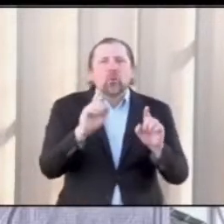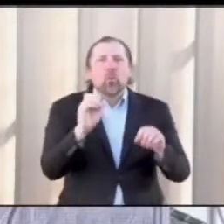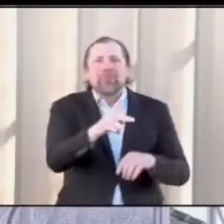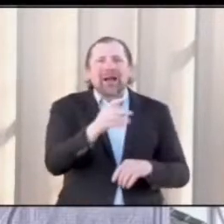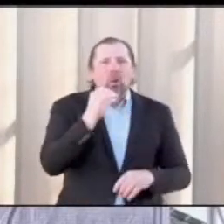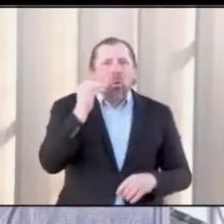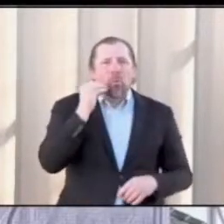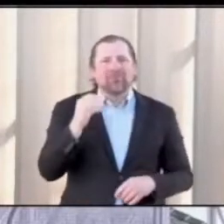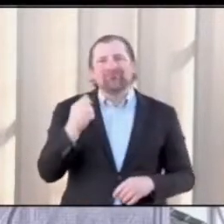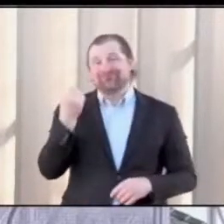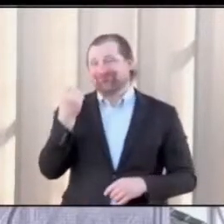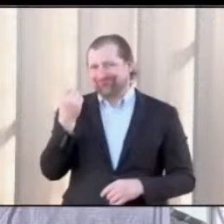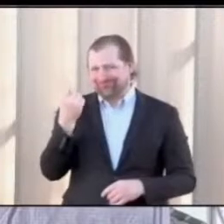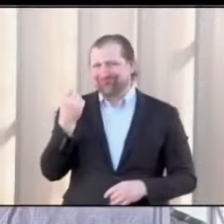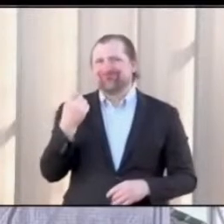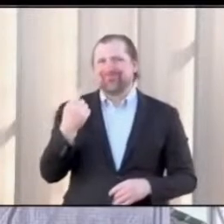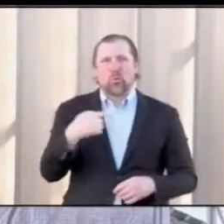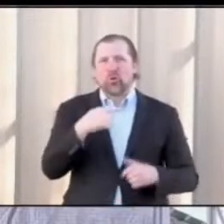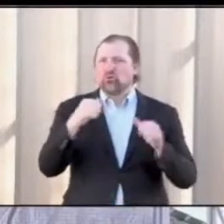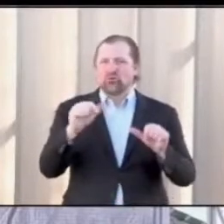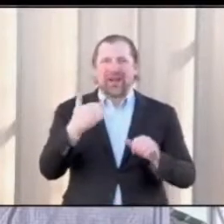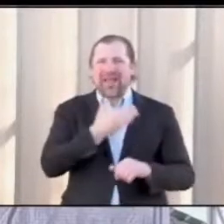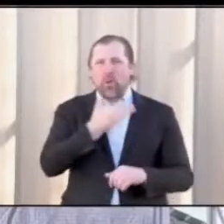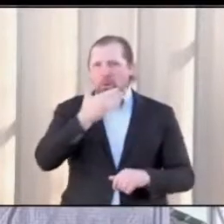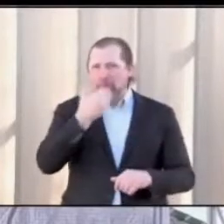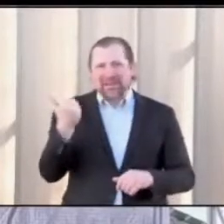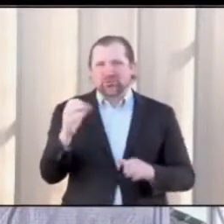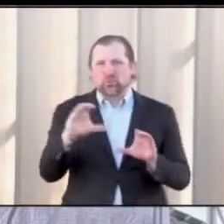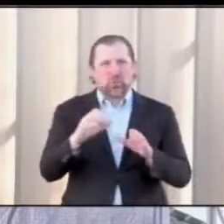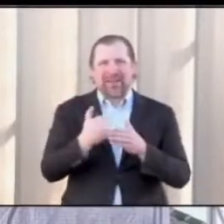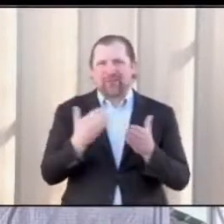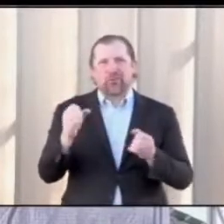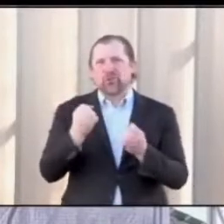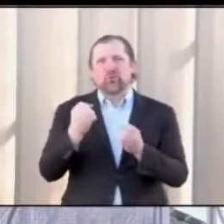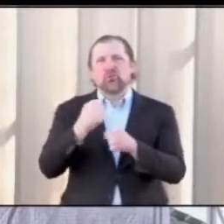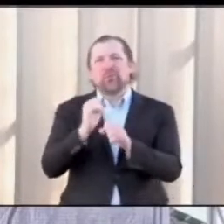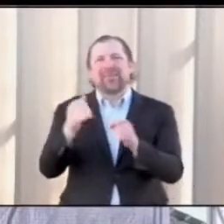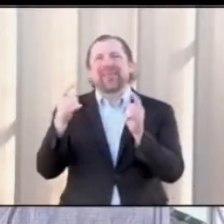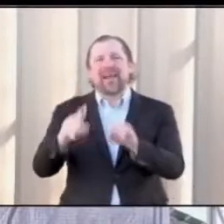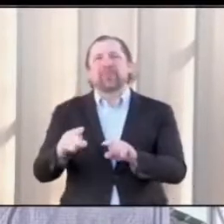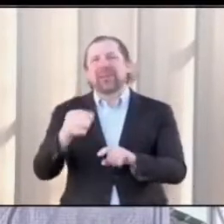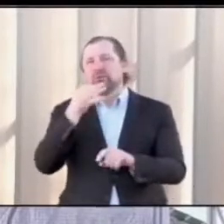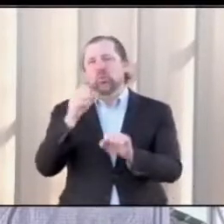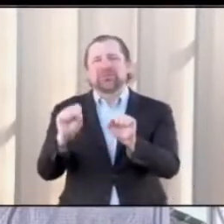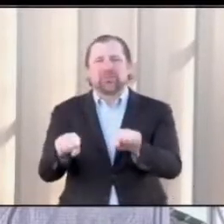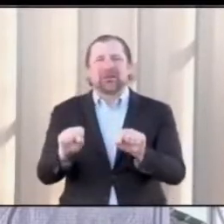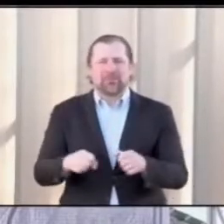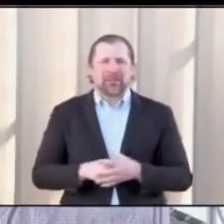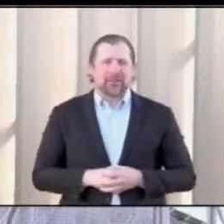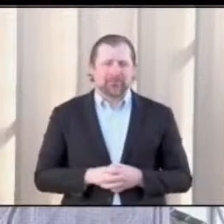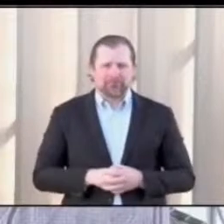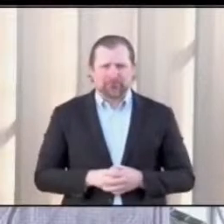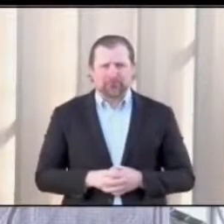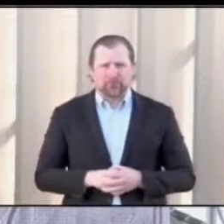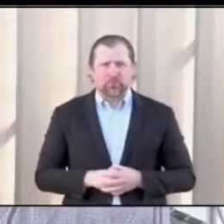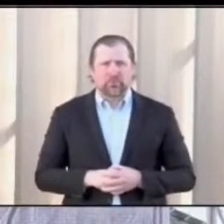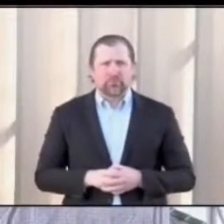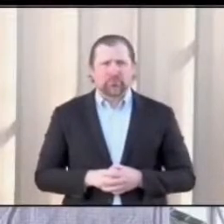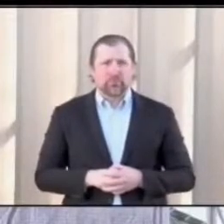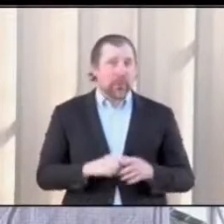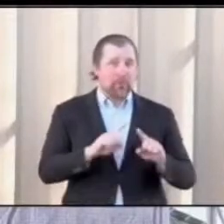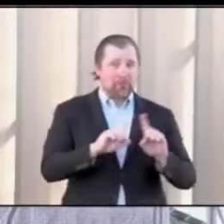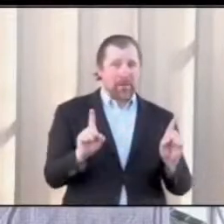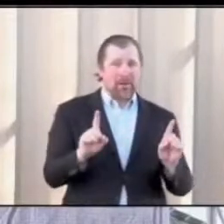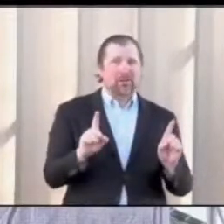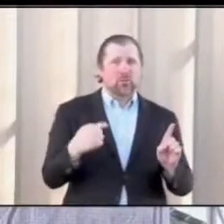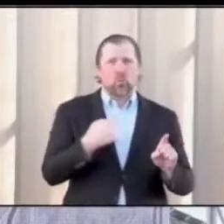We hear you, and we're doing everything in our power to make that happen as quickly and safely as possible. However,